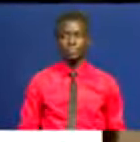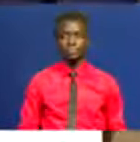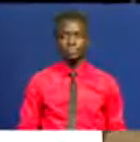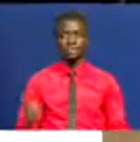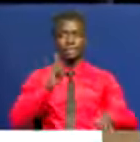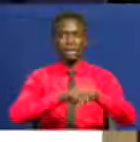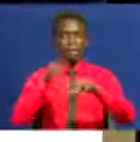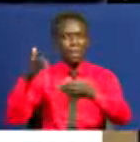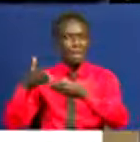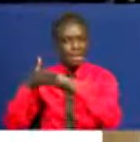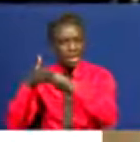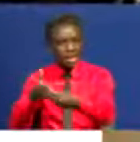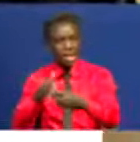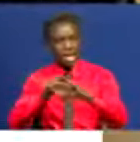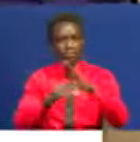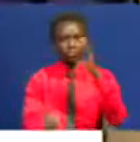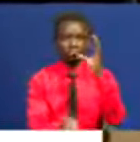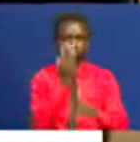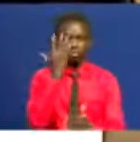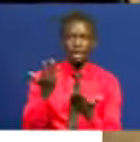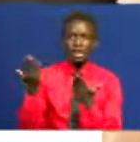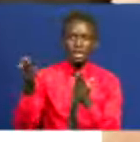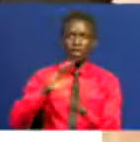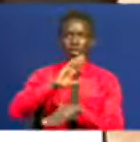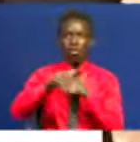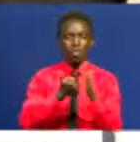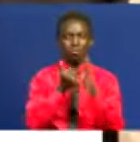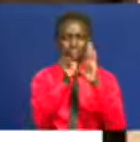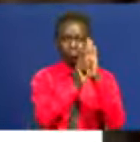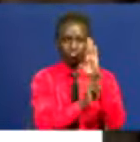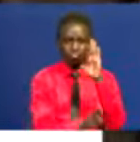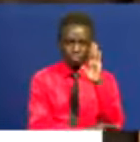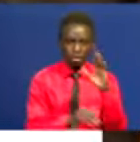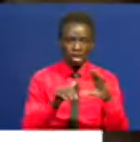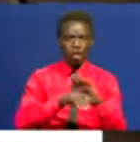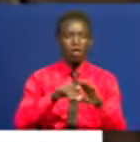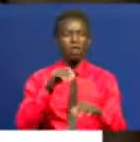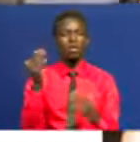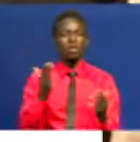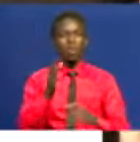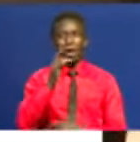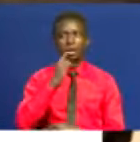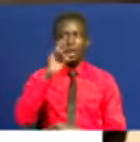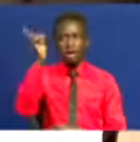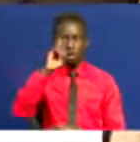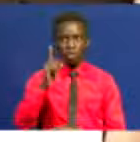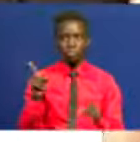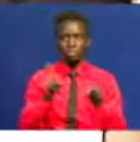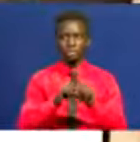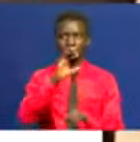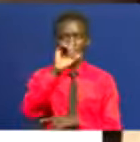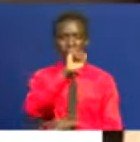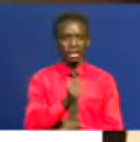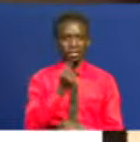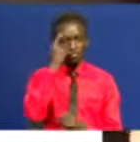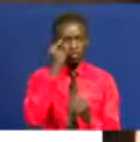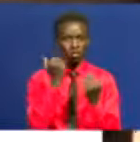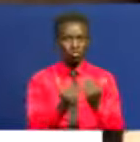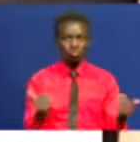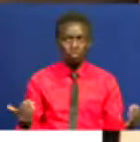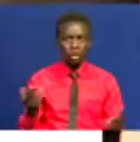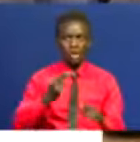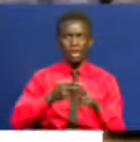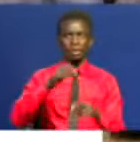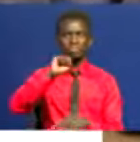Akiongoza wakati wa uzinduzi wa kanuni hizo jijini Nairobi, katibu katika kitengo cha kushughulikia watoto, Shem